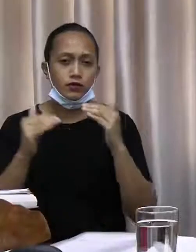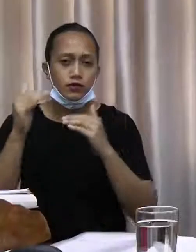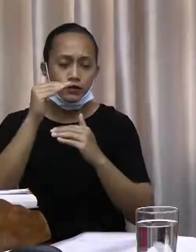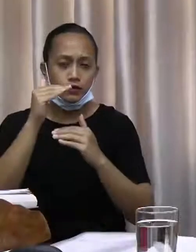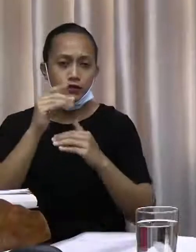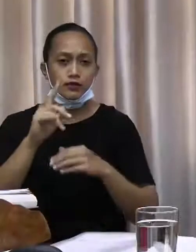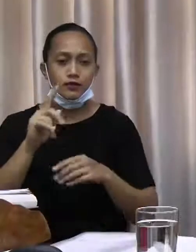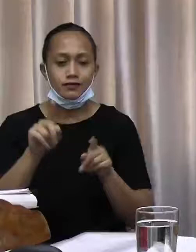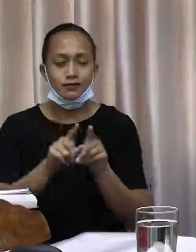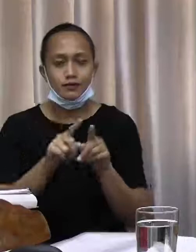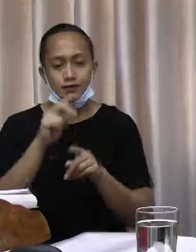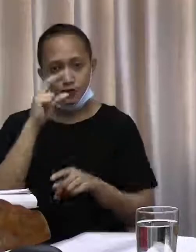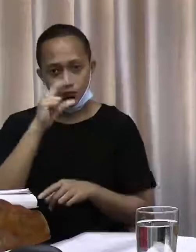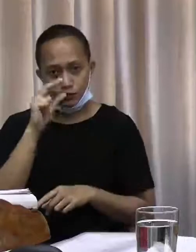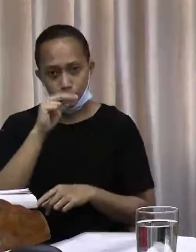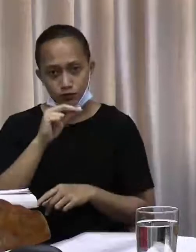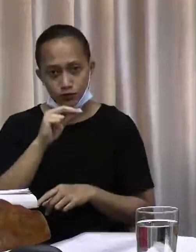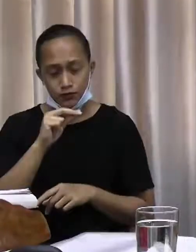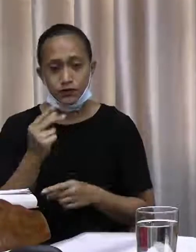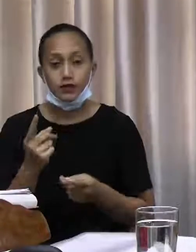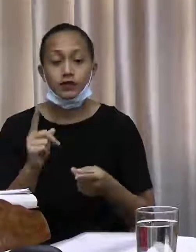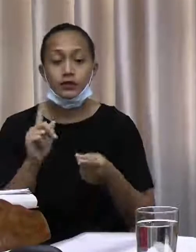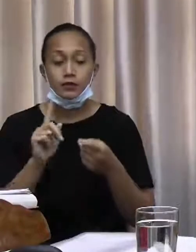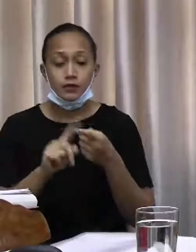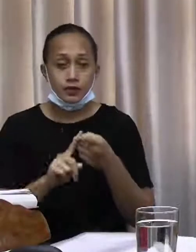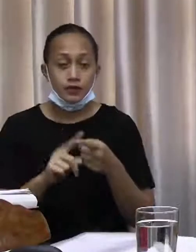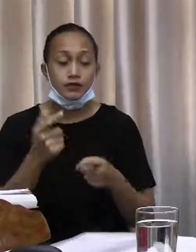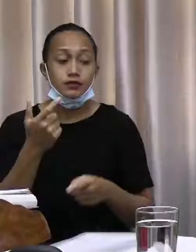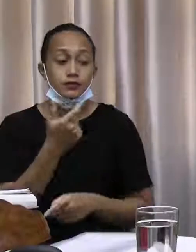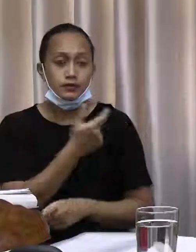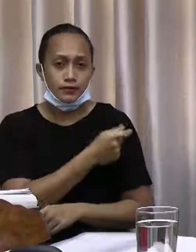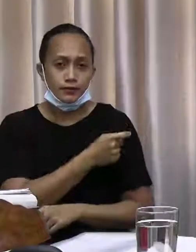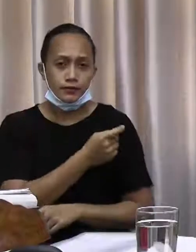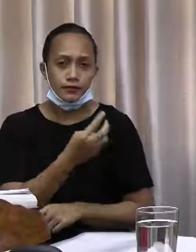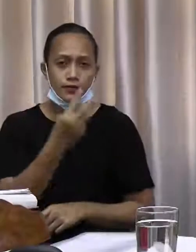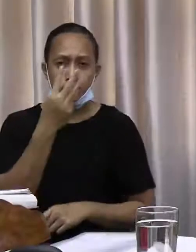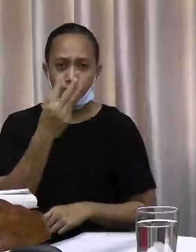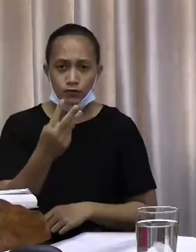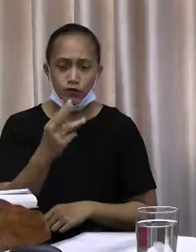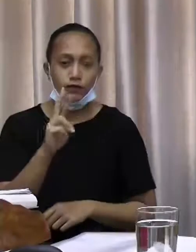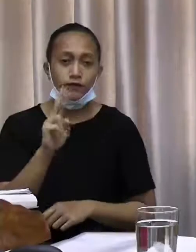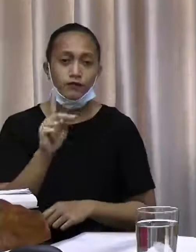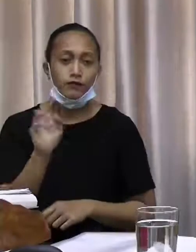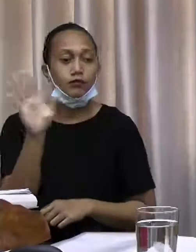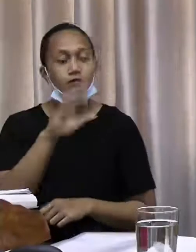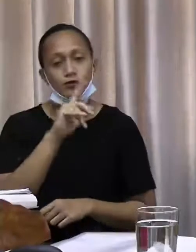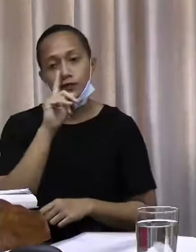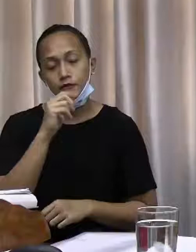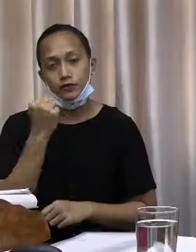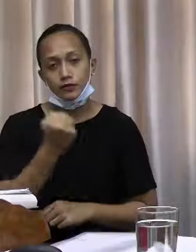matukulanga talavou. Ato ai matuilona tolu mo le atunu’u.